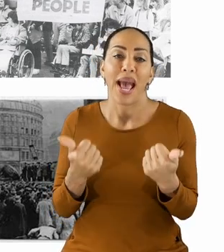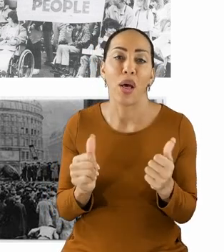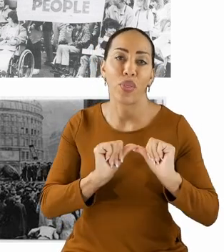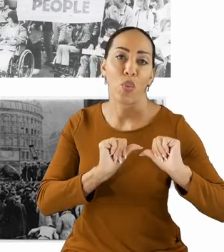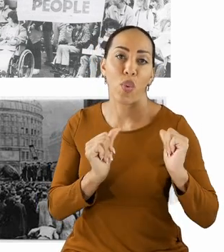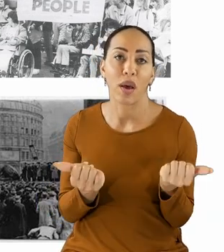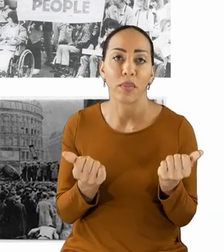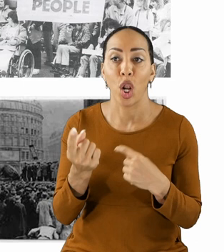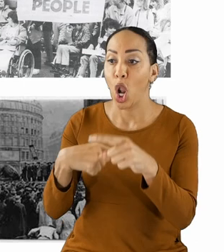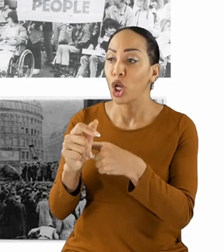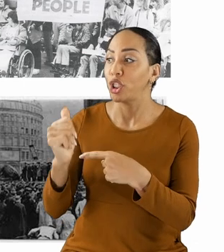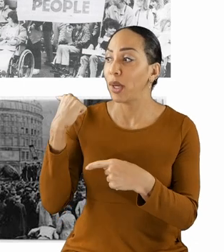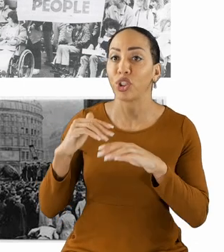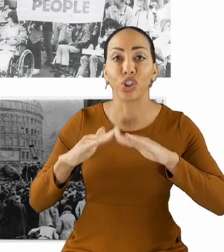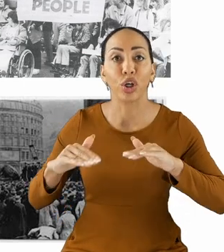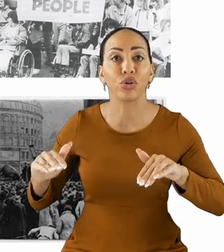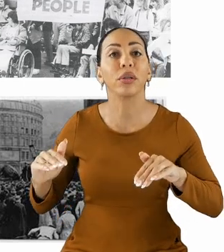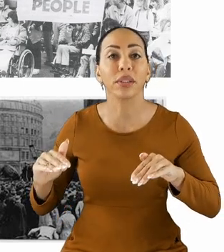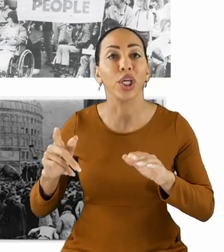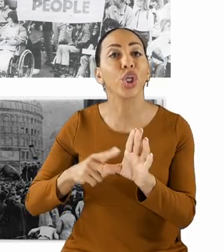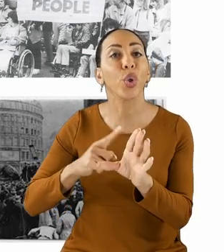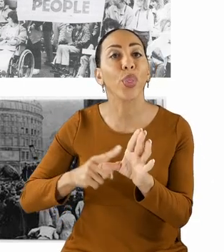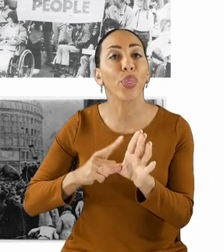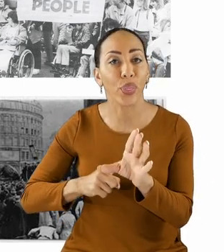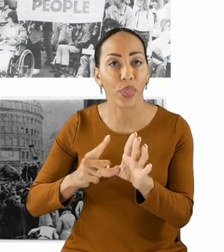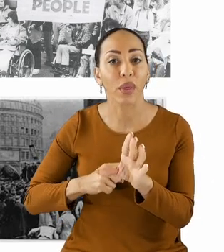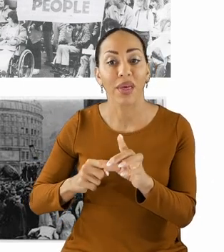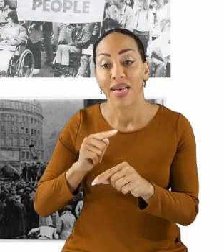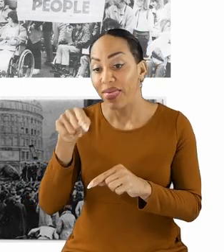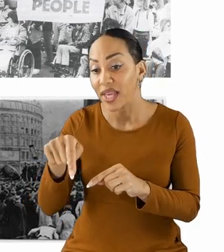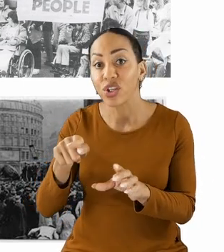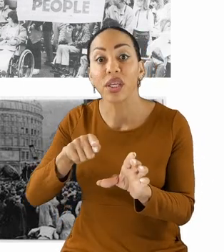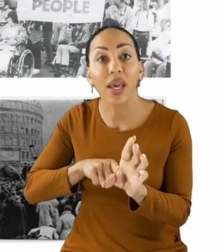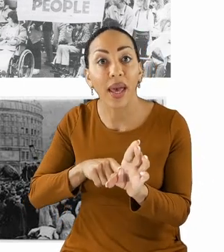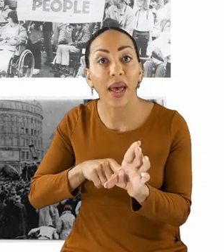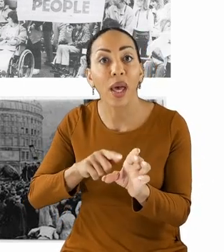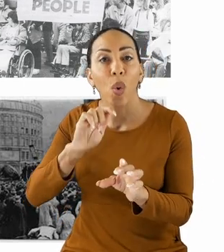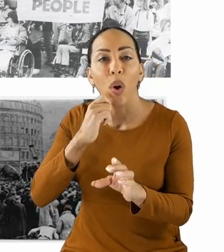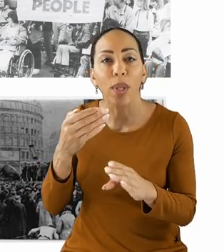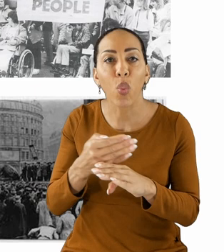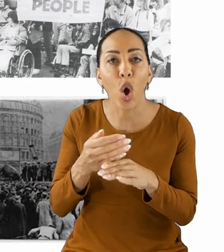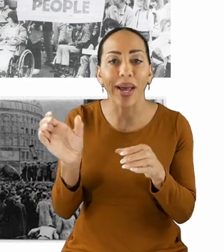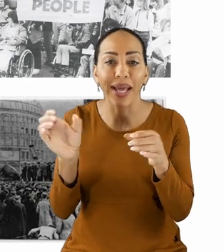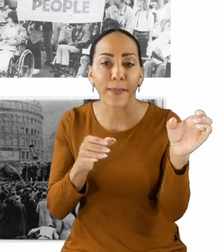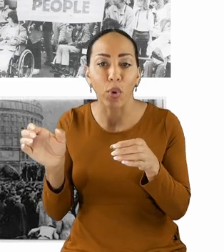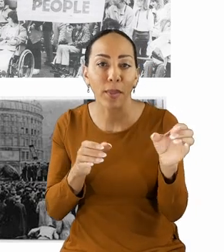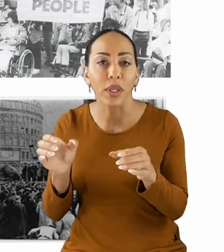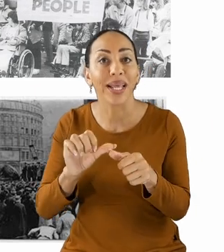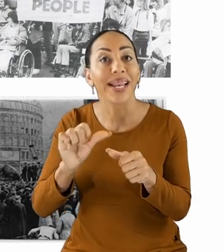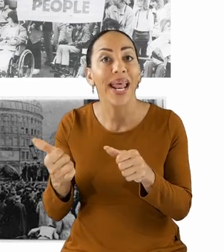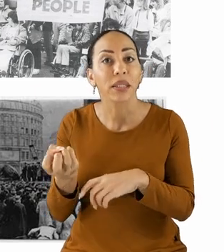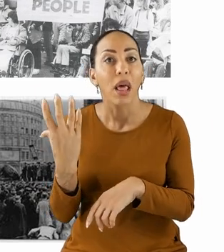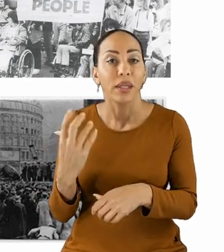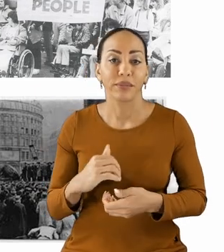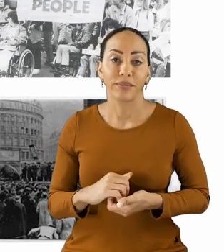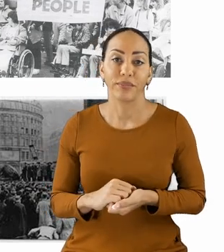hidden impairments, health and well-being. This last year was children, and youth, and this coming year is